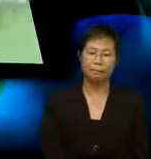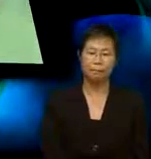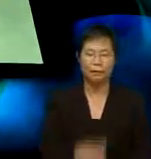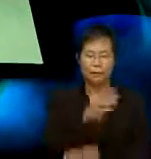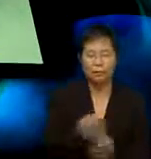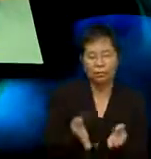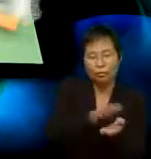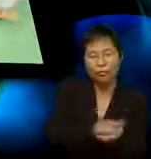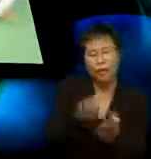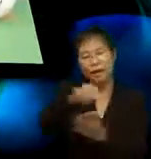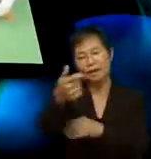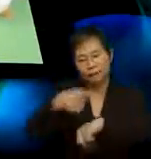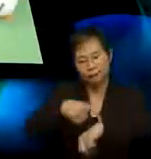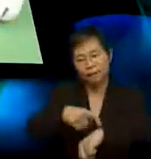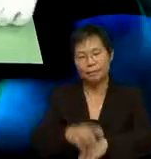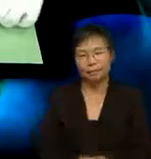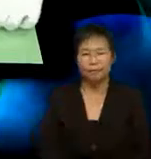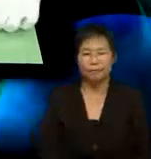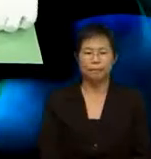And fold another time.